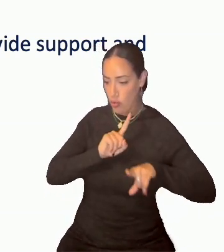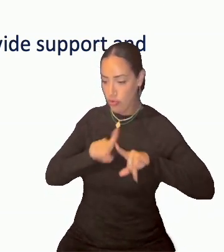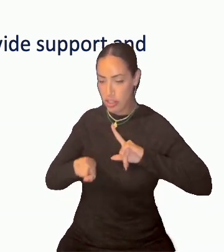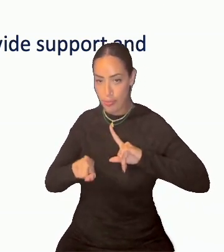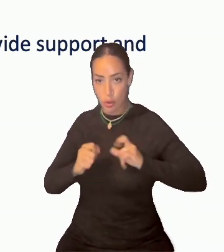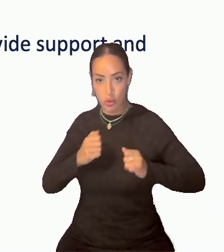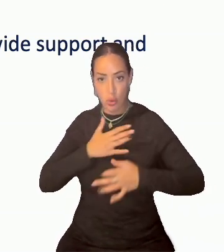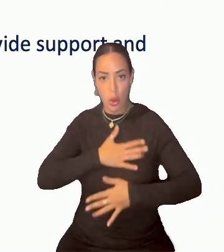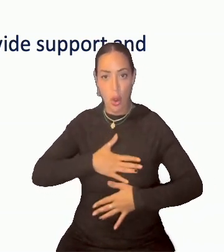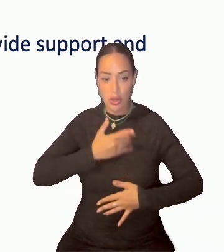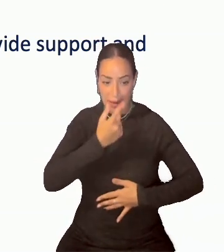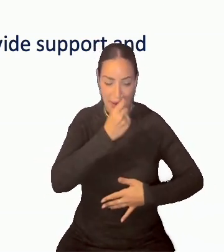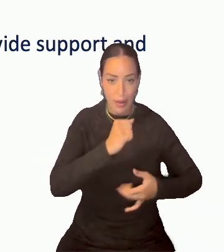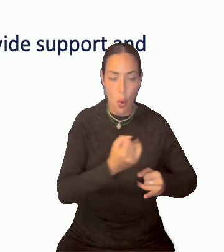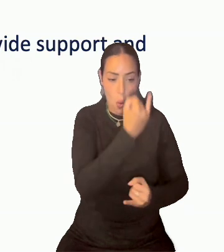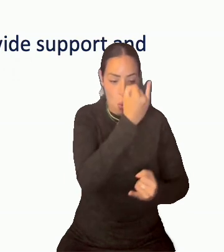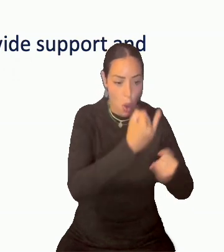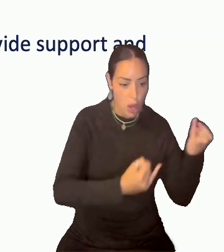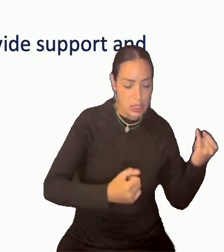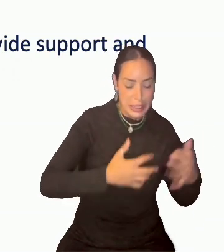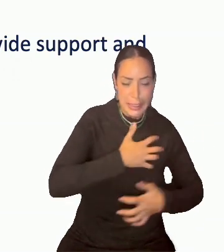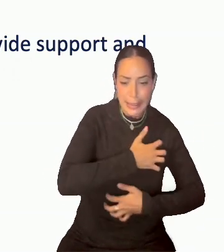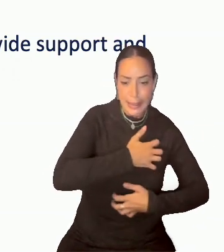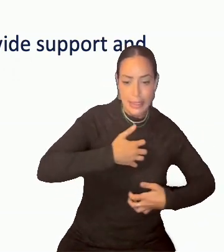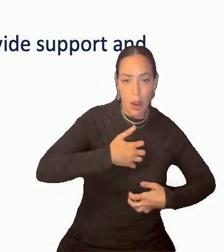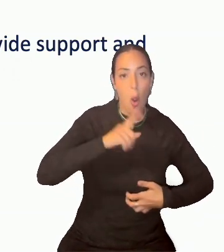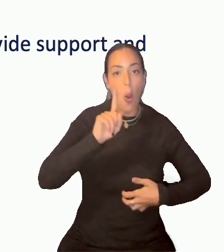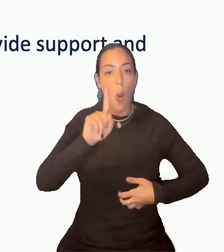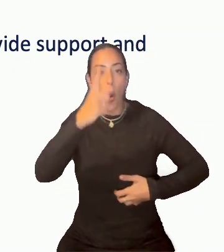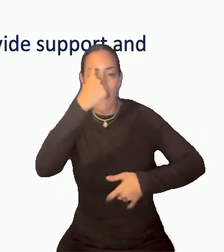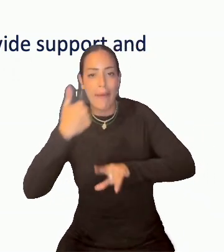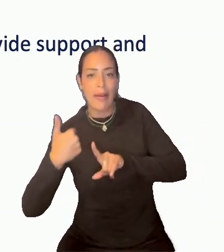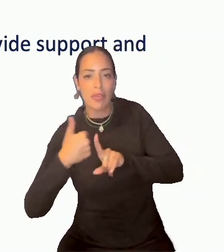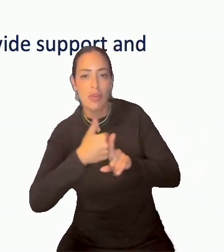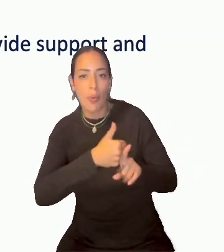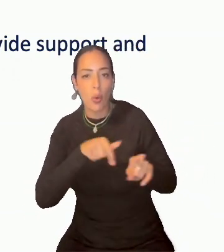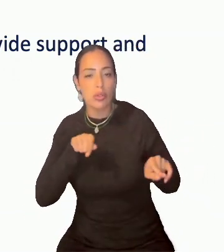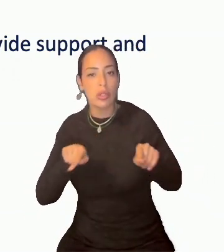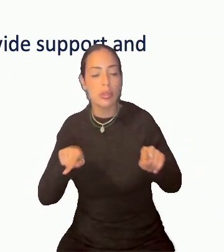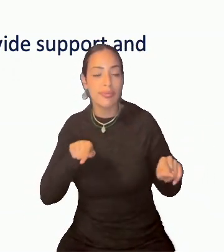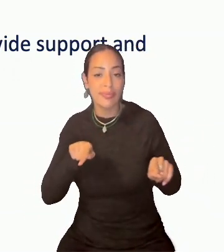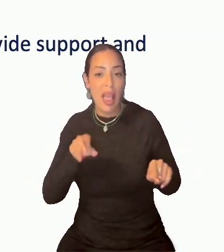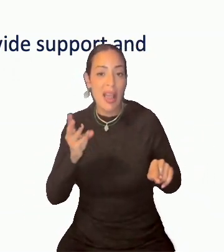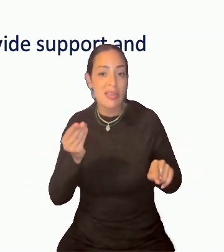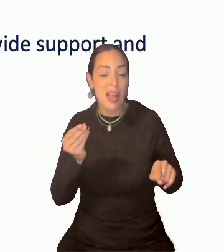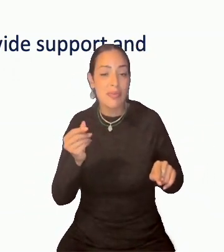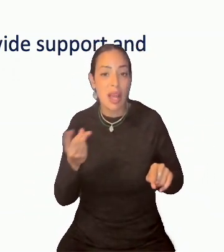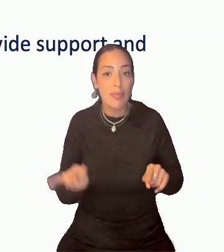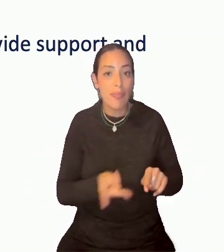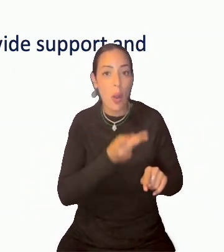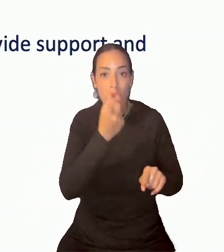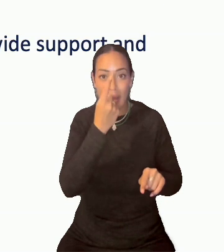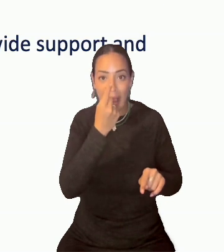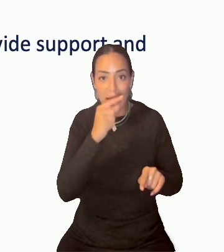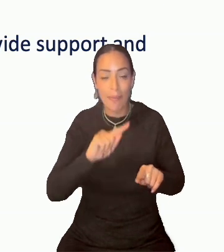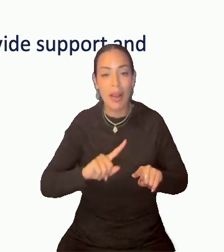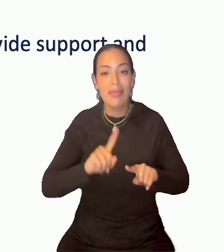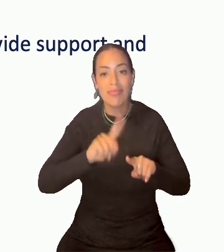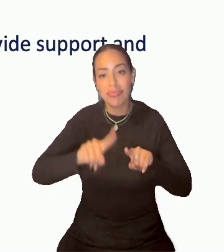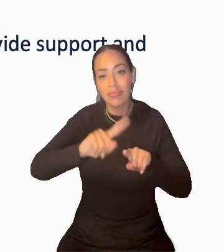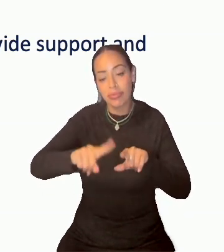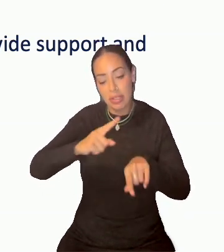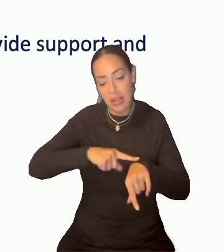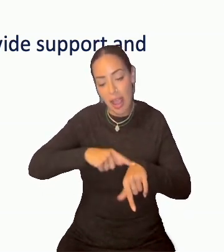to either compound distress or be a source of solace and support, sometimes both, at different times in the process